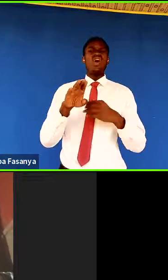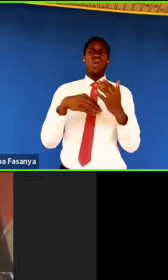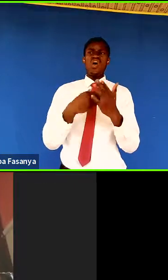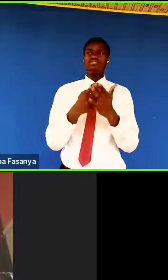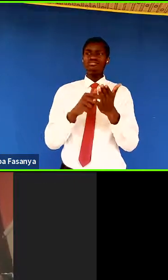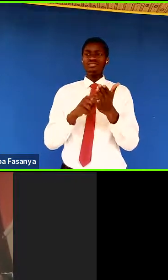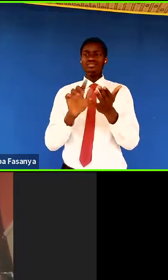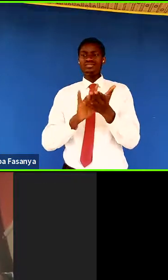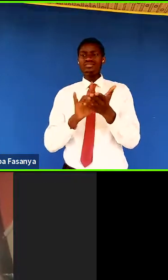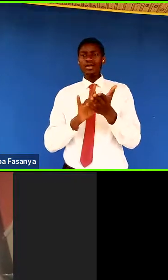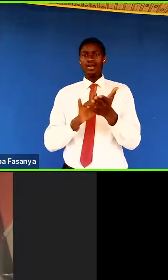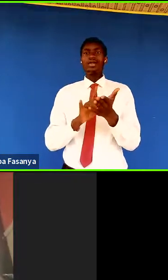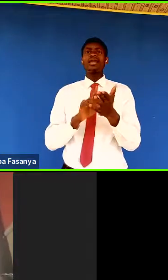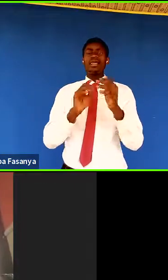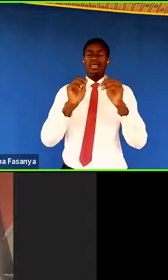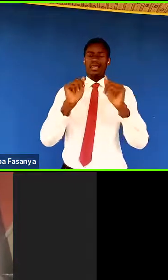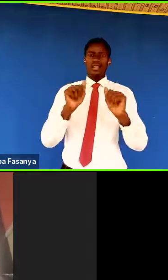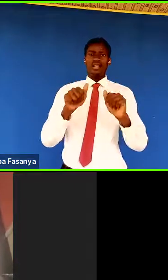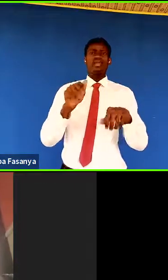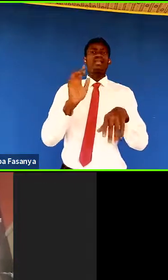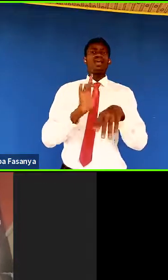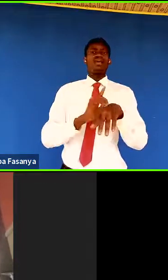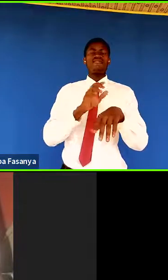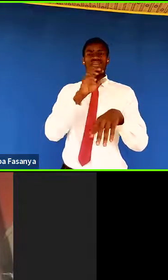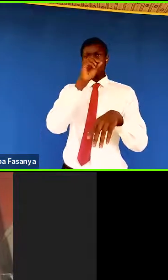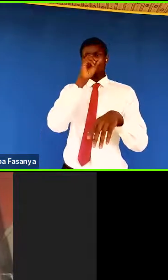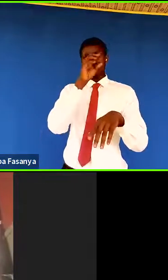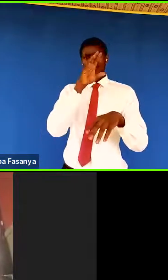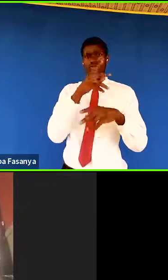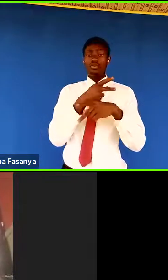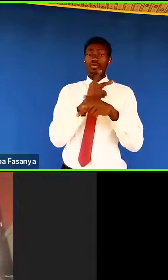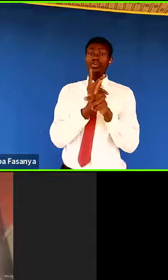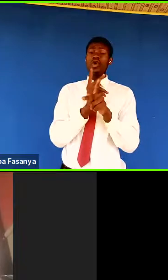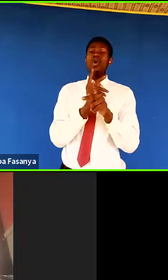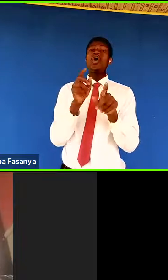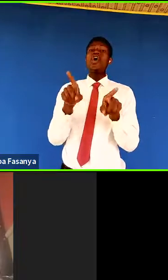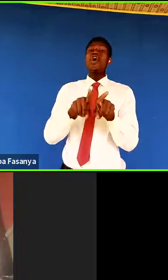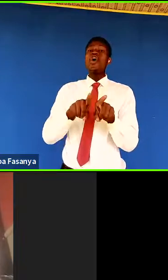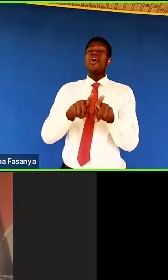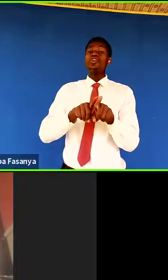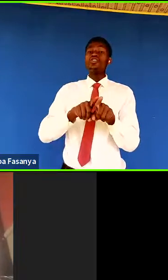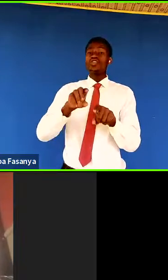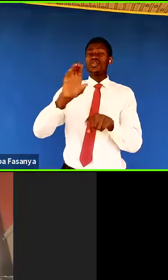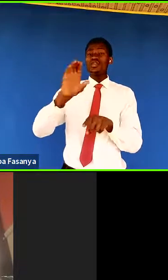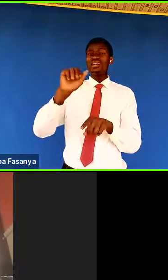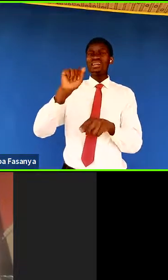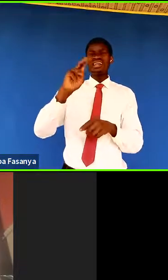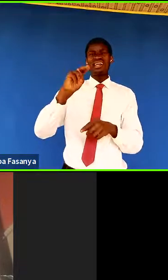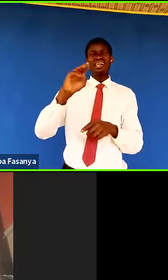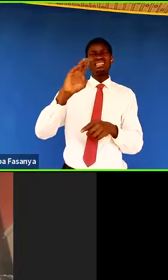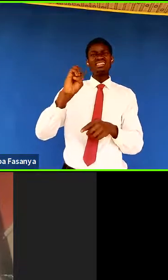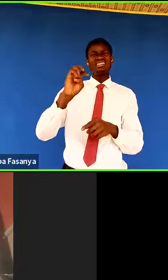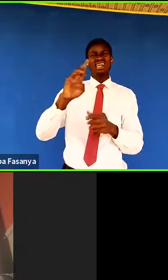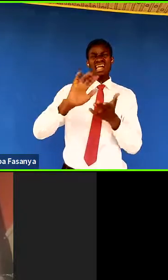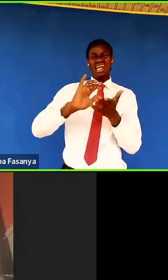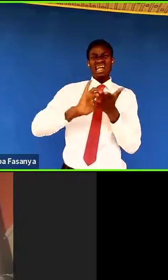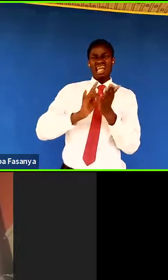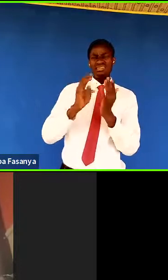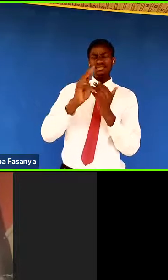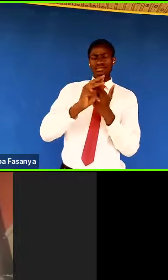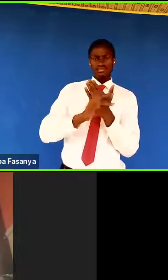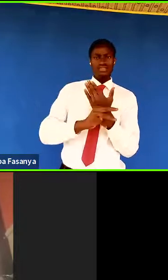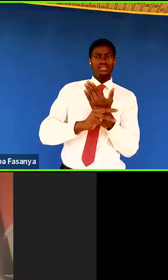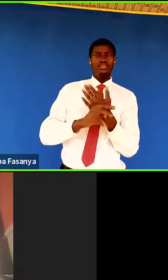affect sperm production. We also know that cancer treatments too can definitely affect fertility.